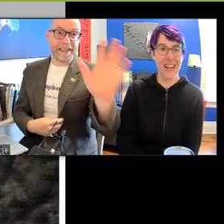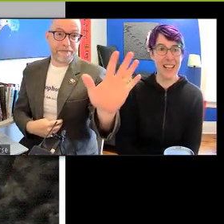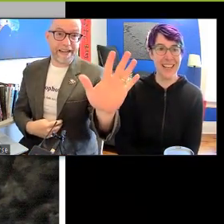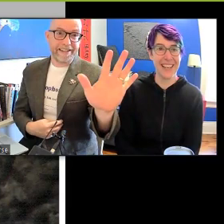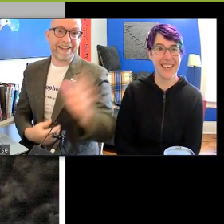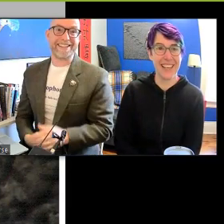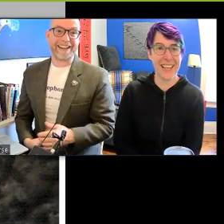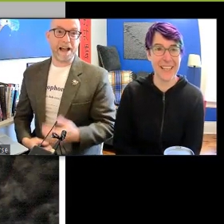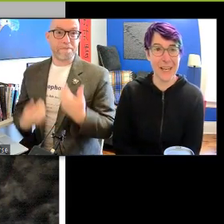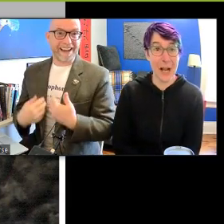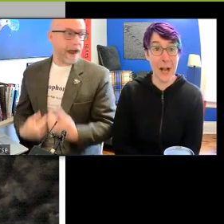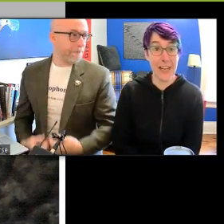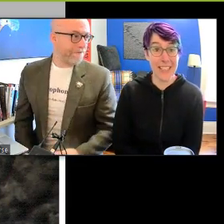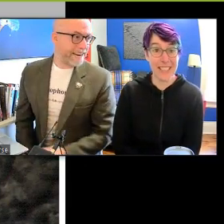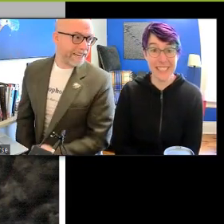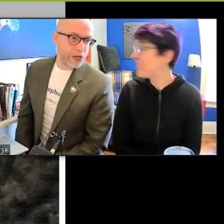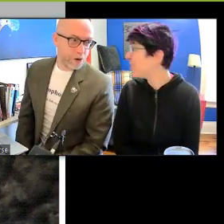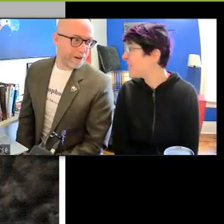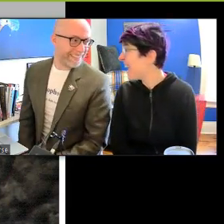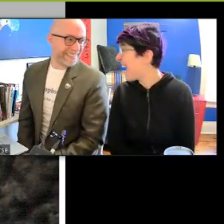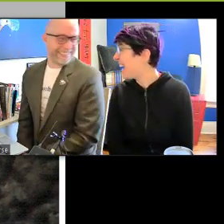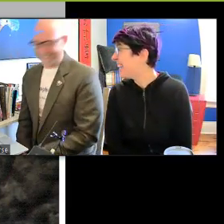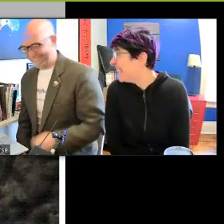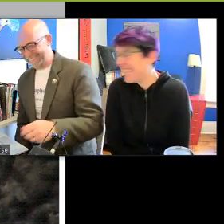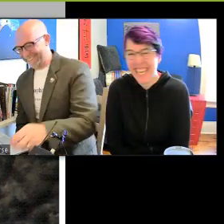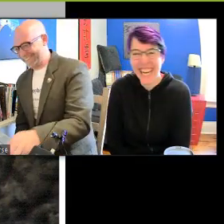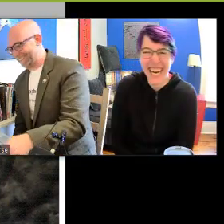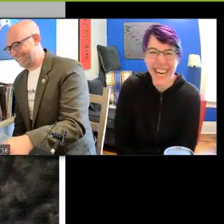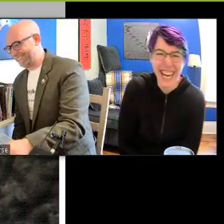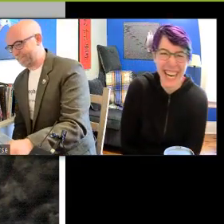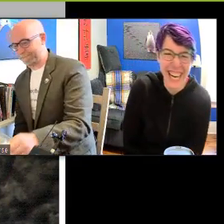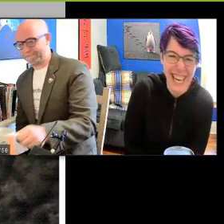a left-handed that's like, I'm left-handed too. Yay!